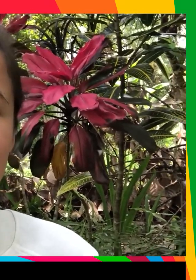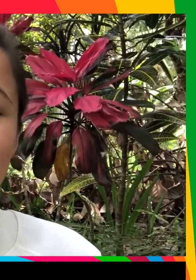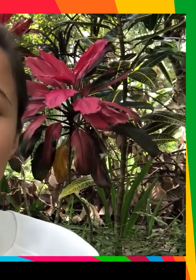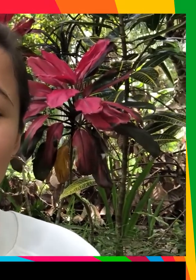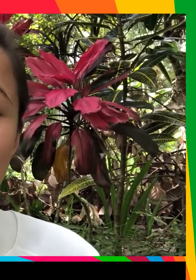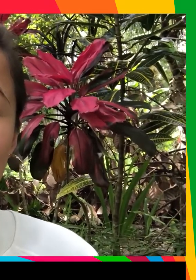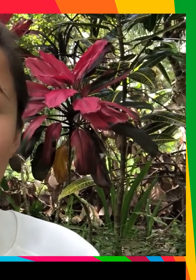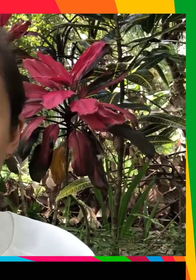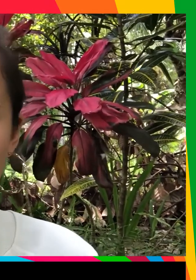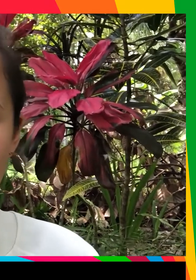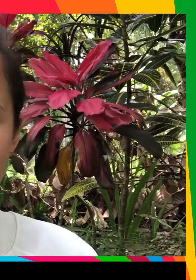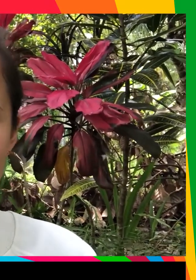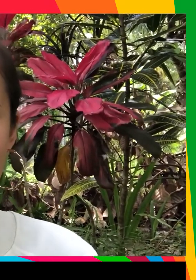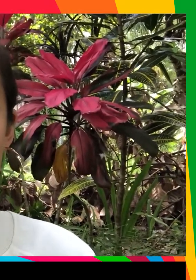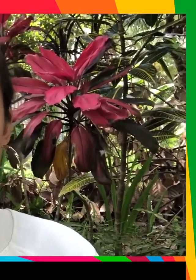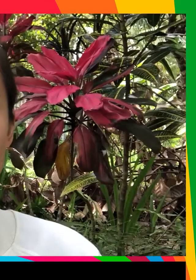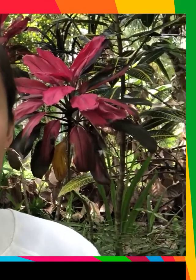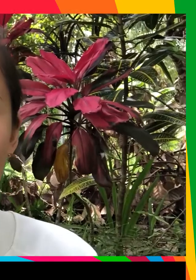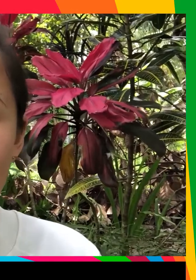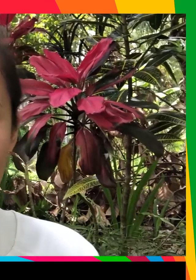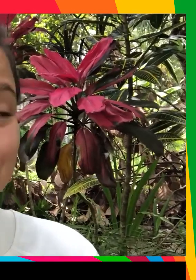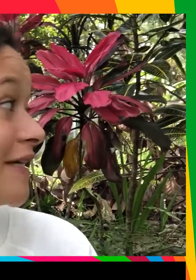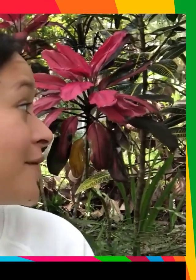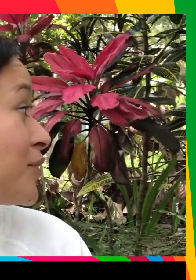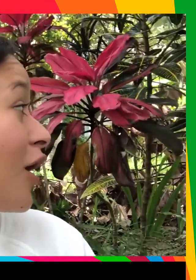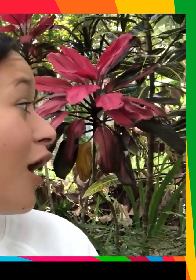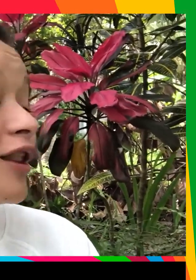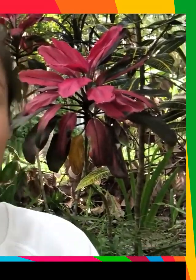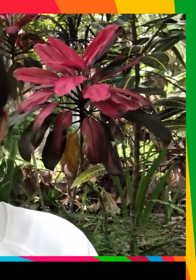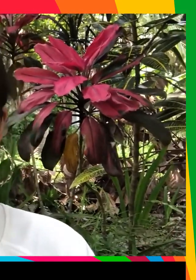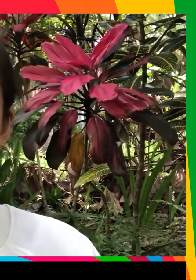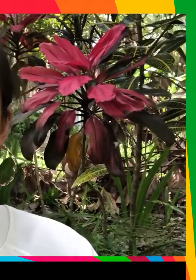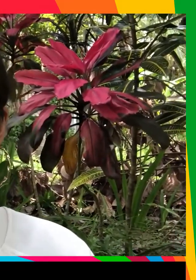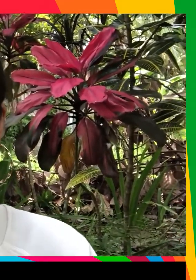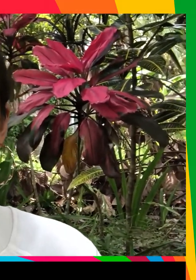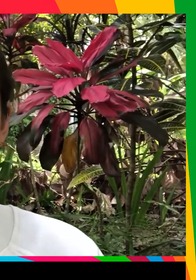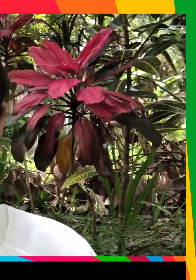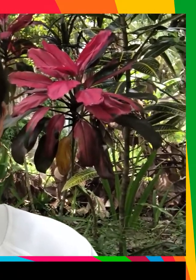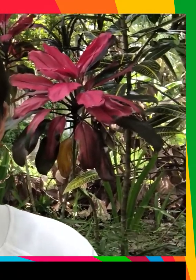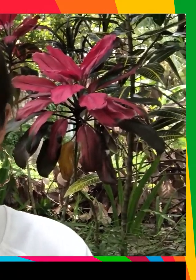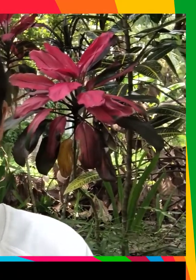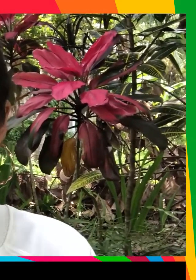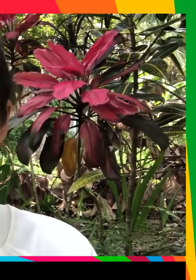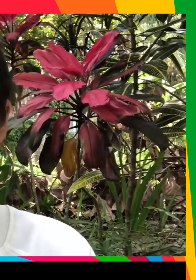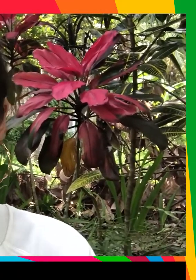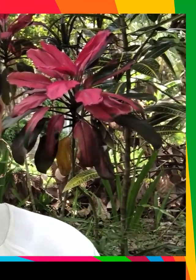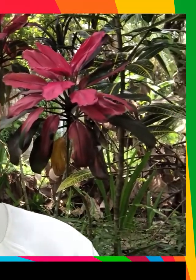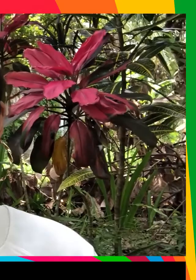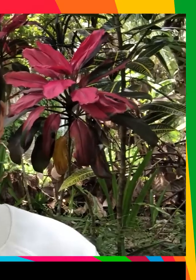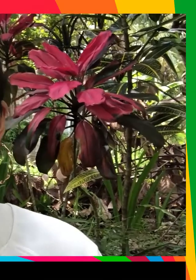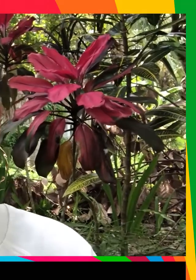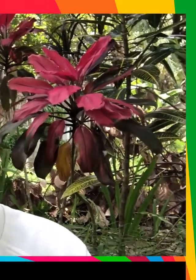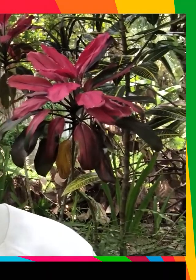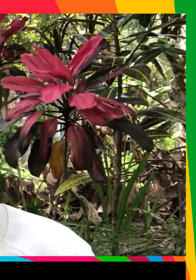Bags can be found in 50 locations in 30 countries, all led by young kids